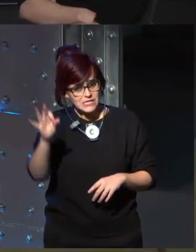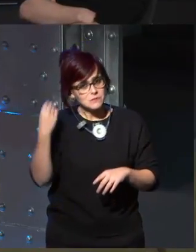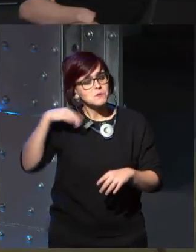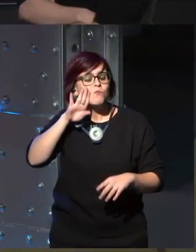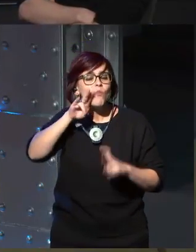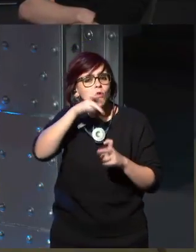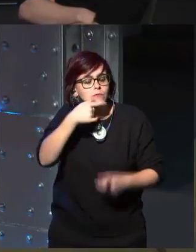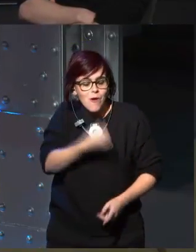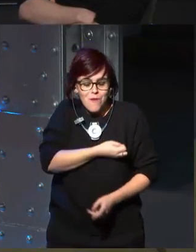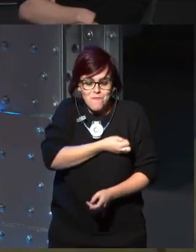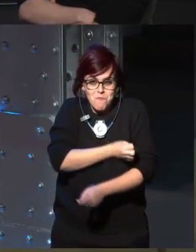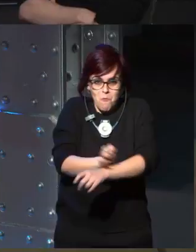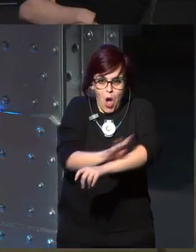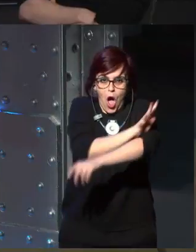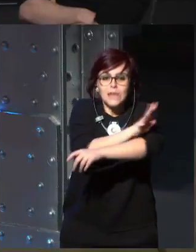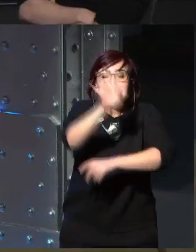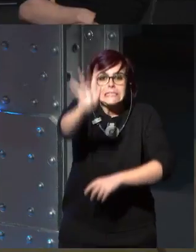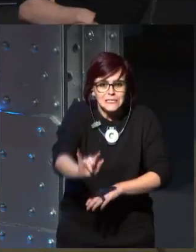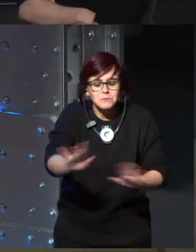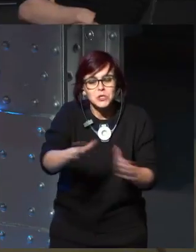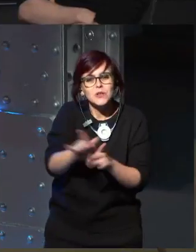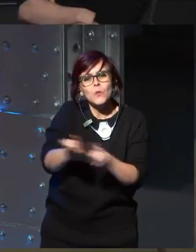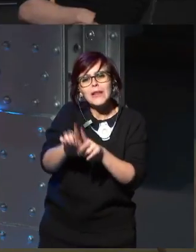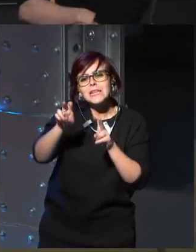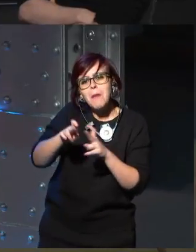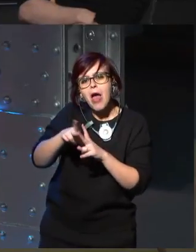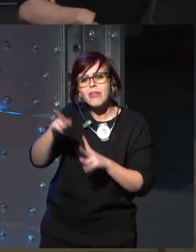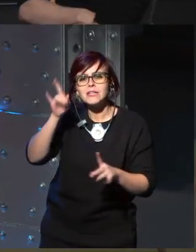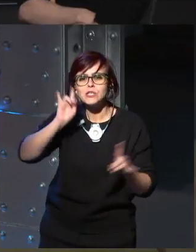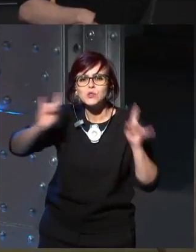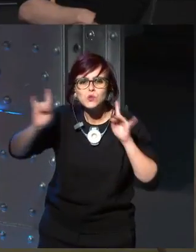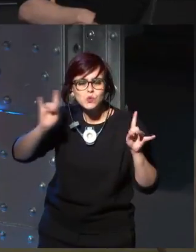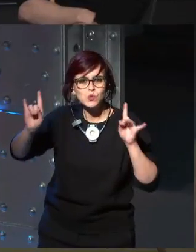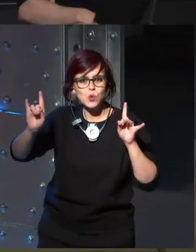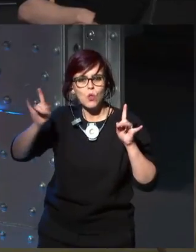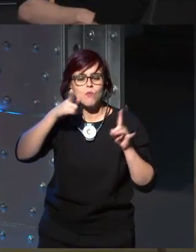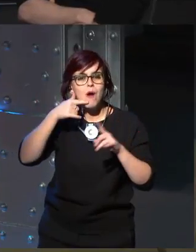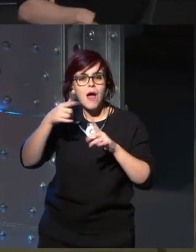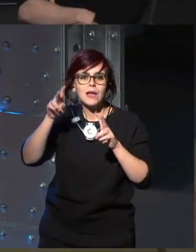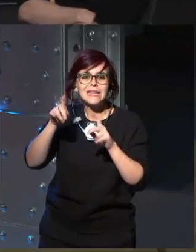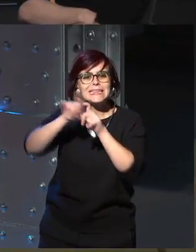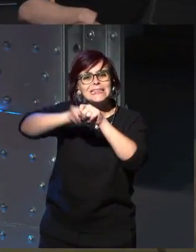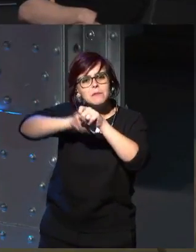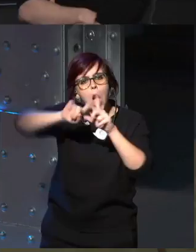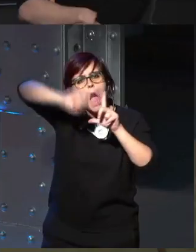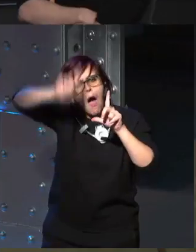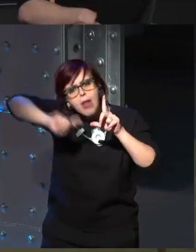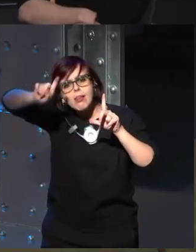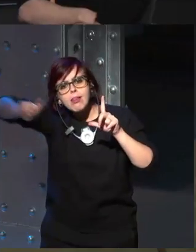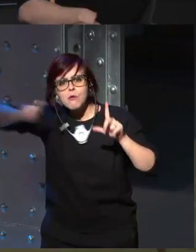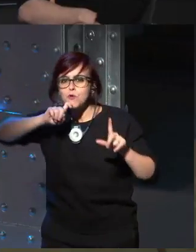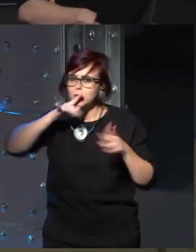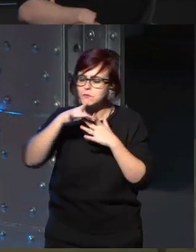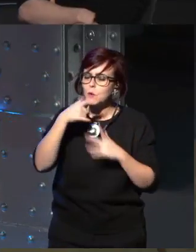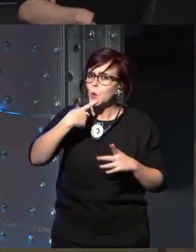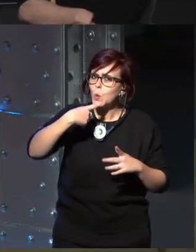the Beatles or whoever, but there's a level of seriousness and the recording. I like that very much. And